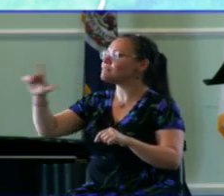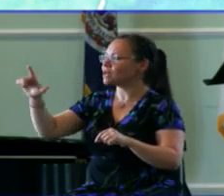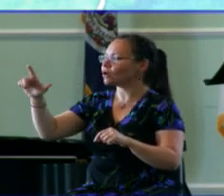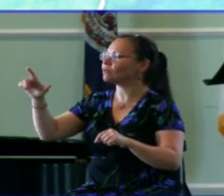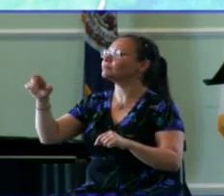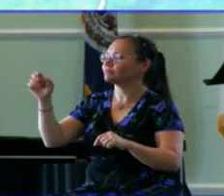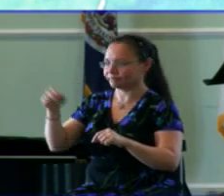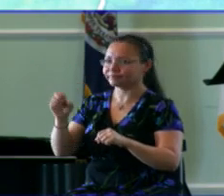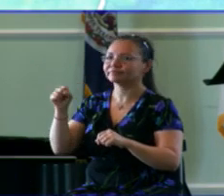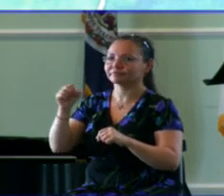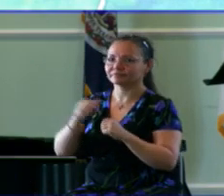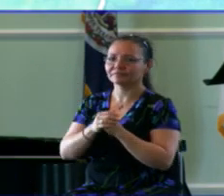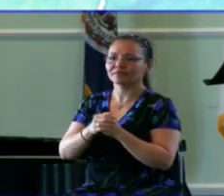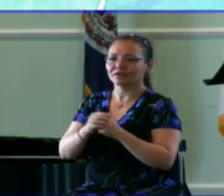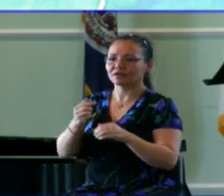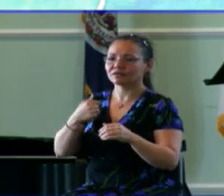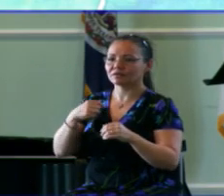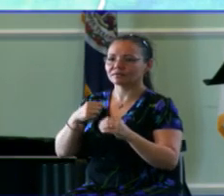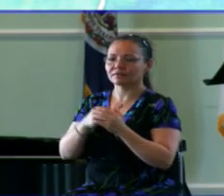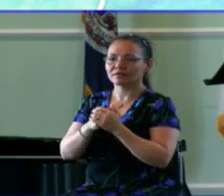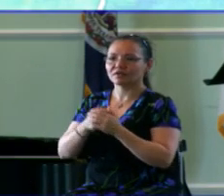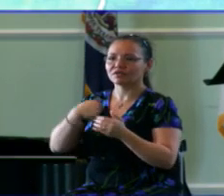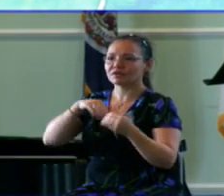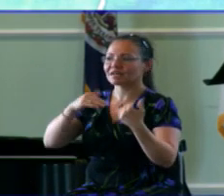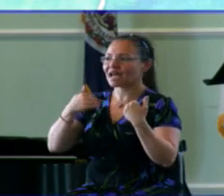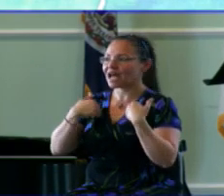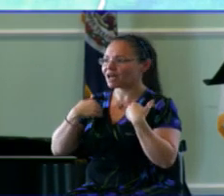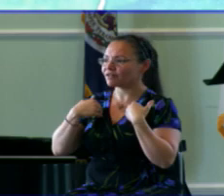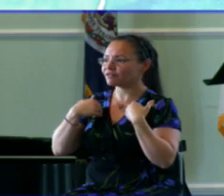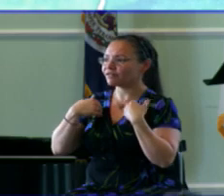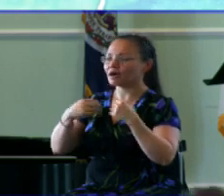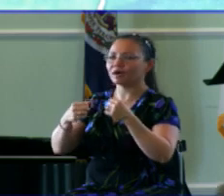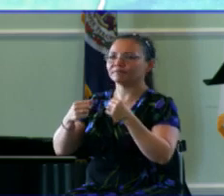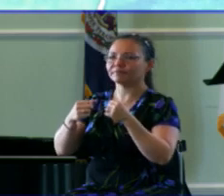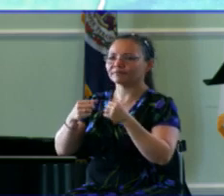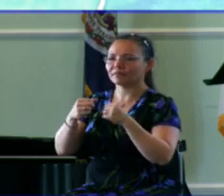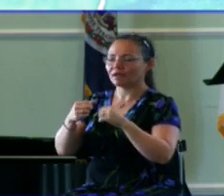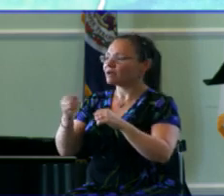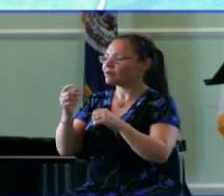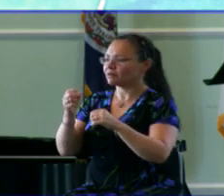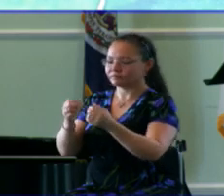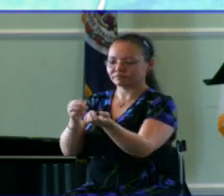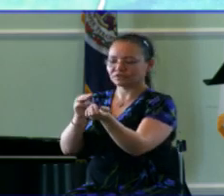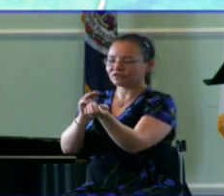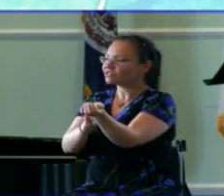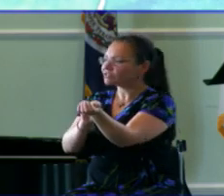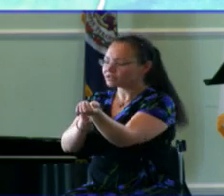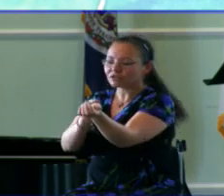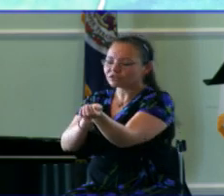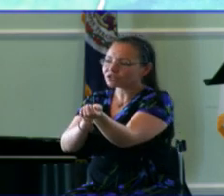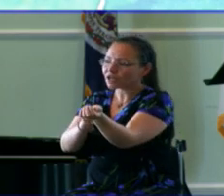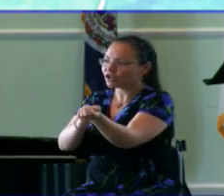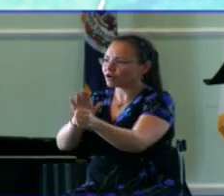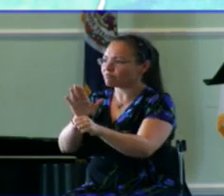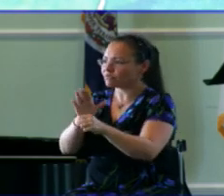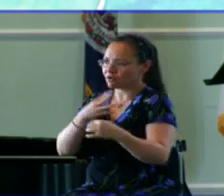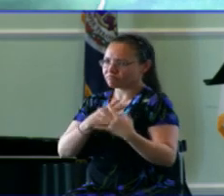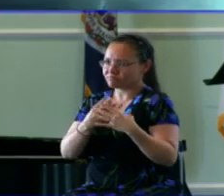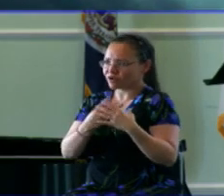going to provide massages, they're going to take blood pressure, glucose levels,